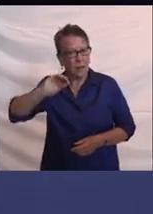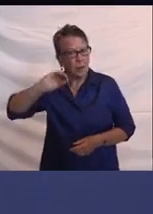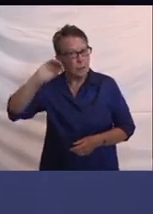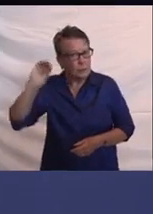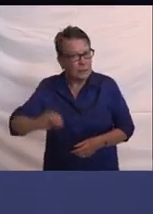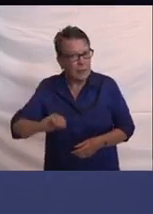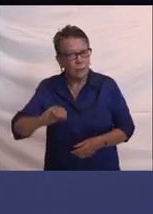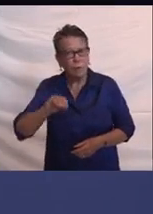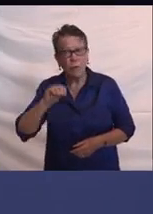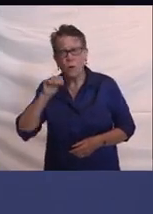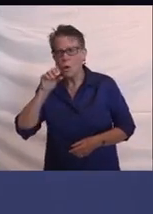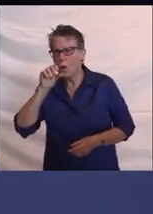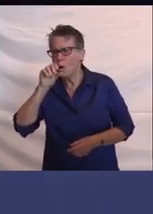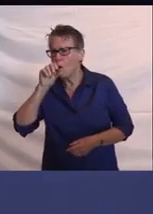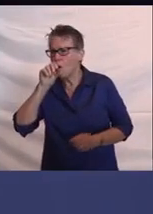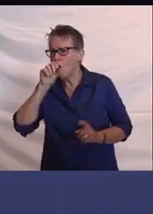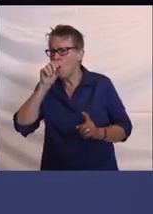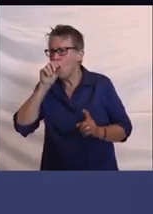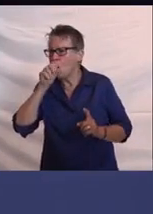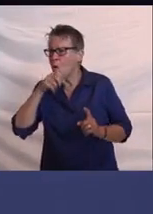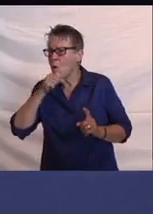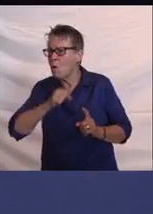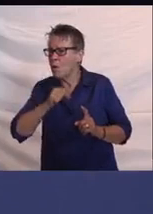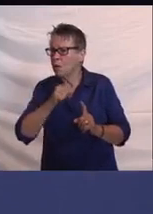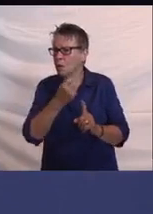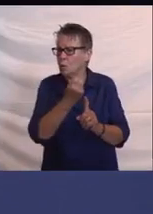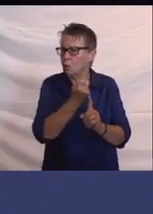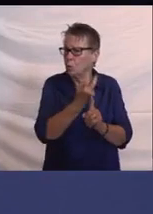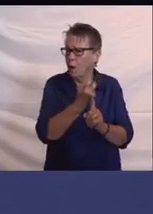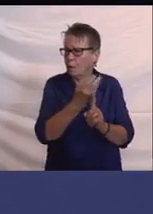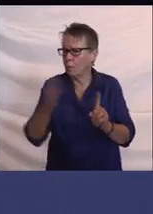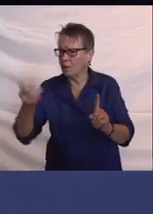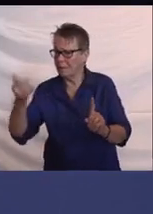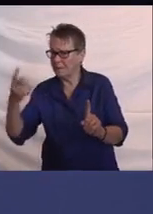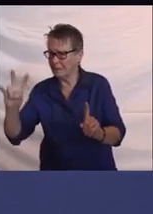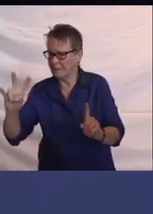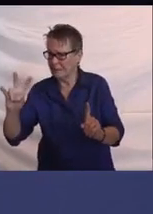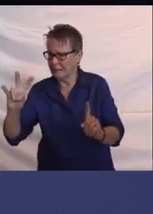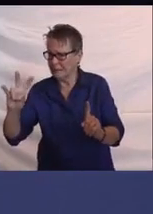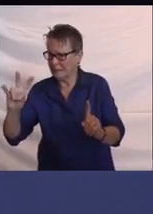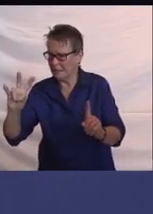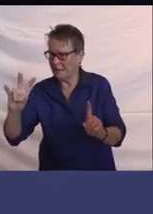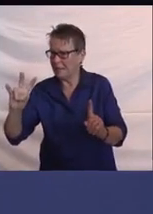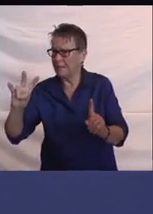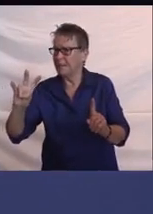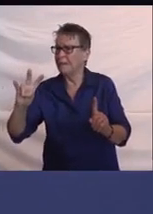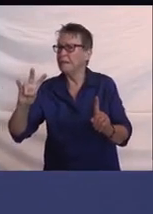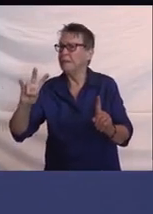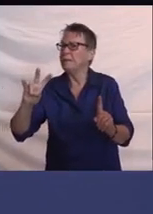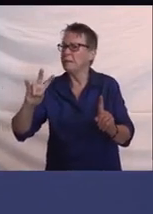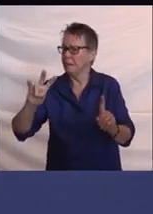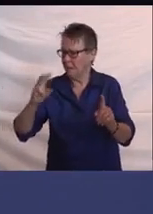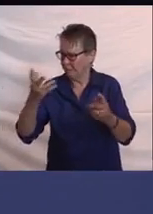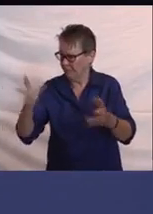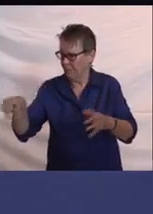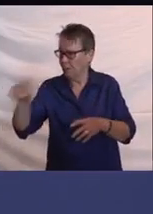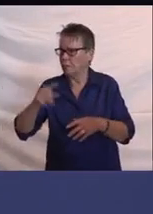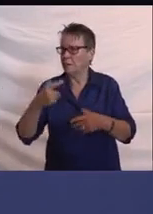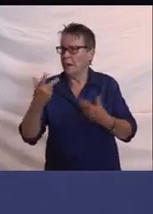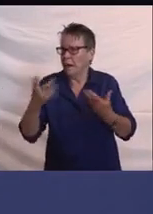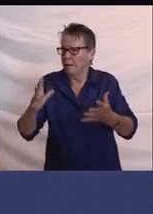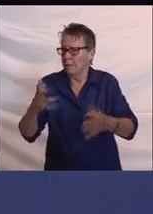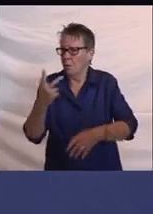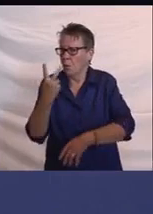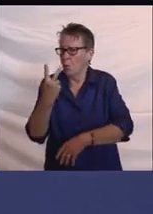received at least one dose. We also continue to encourage those who are immunocompromised